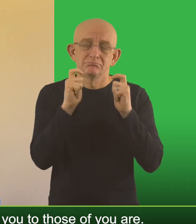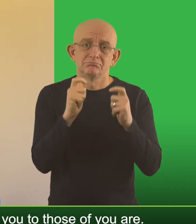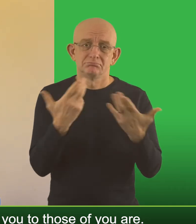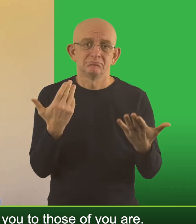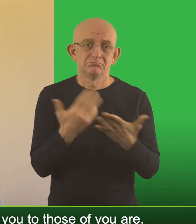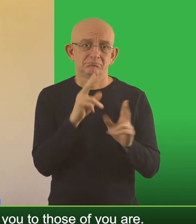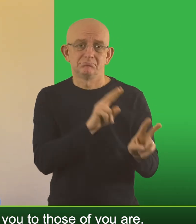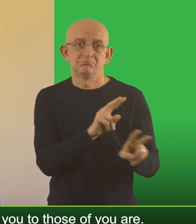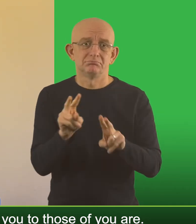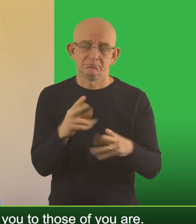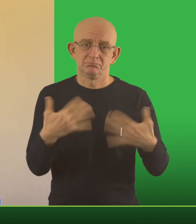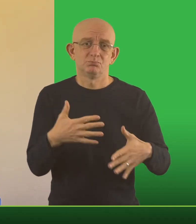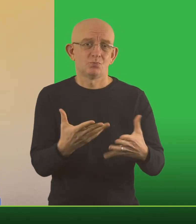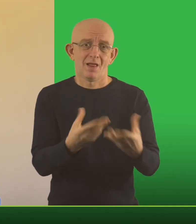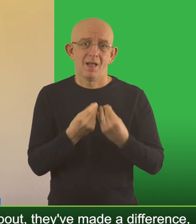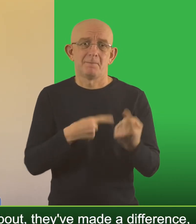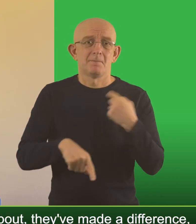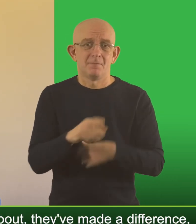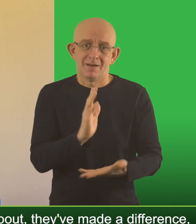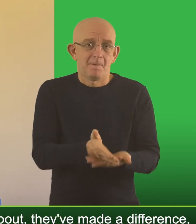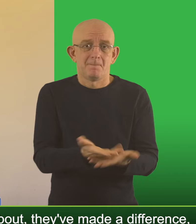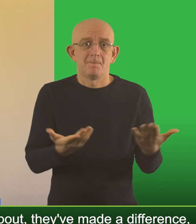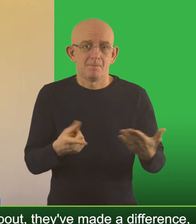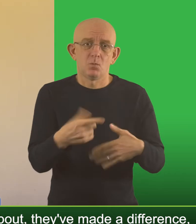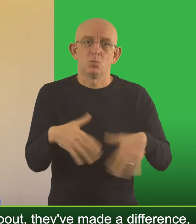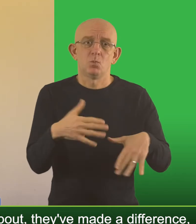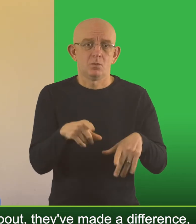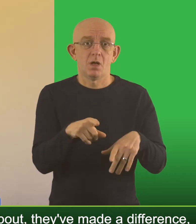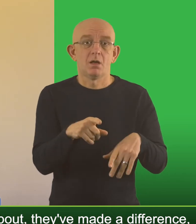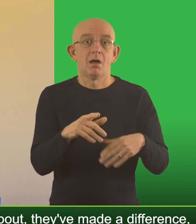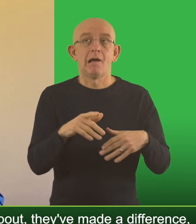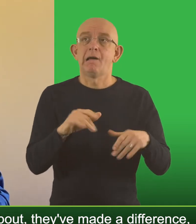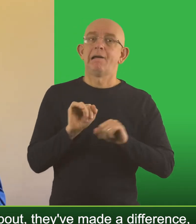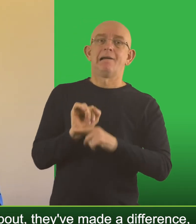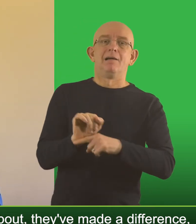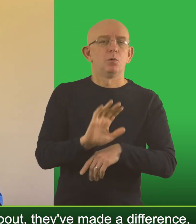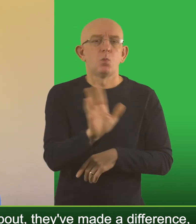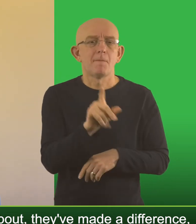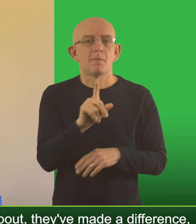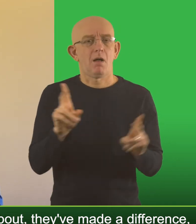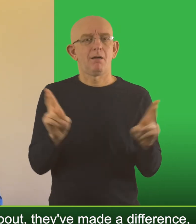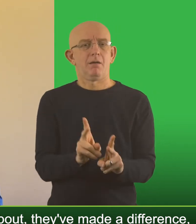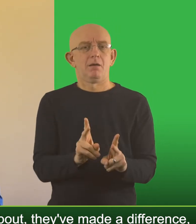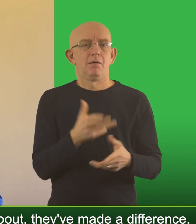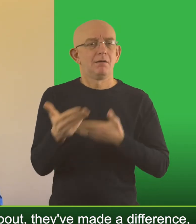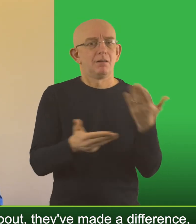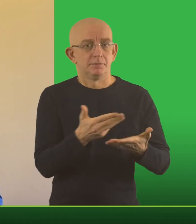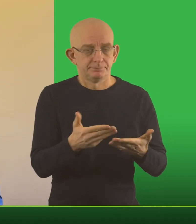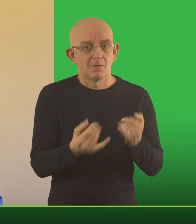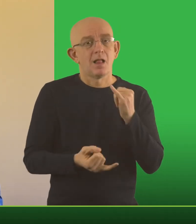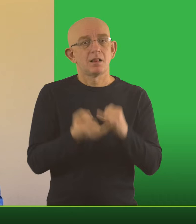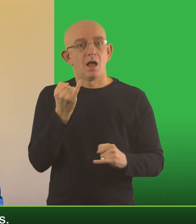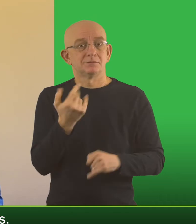and thank you to those of you who are. They have made a difference. No two ways about it, they've made a difference. They will not contain the spread, but they will certainly slow the